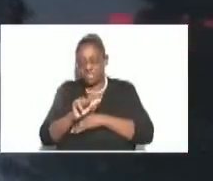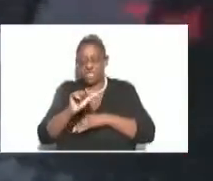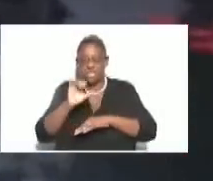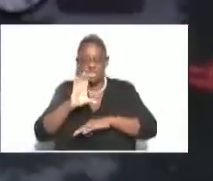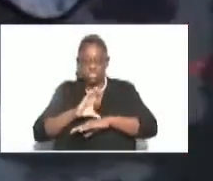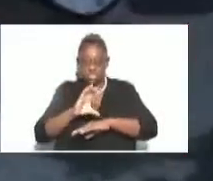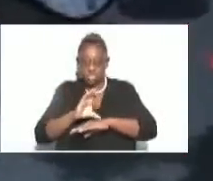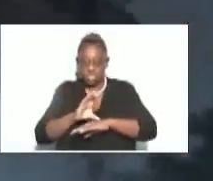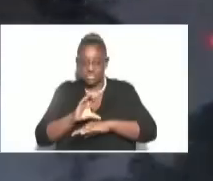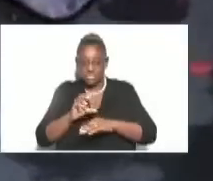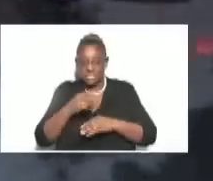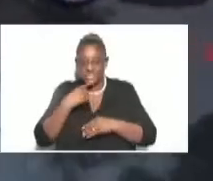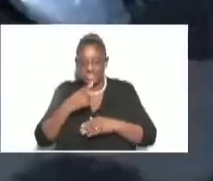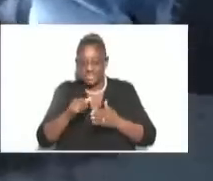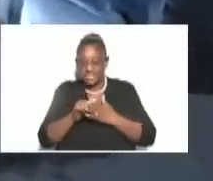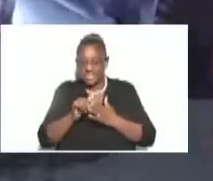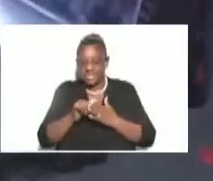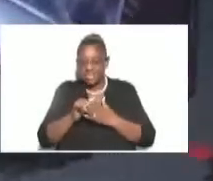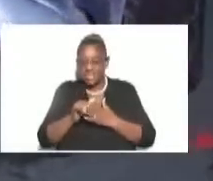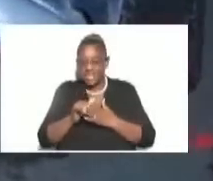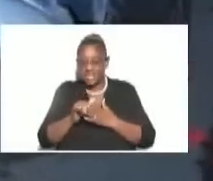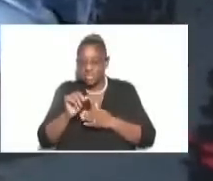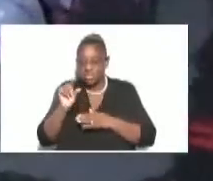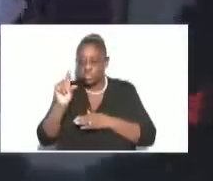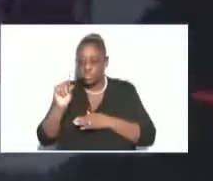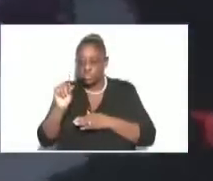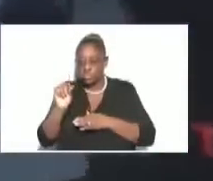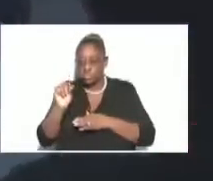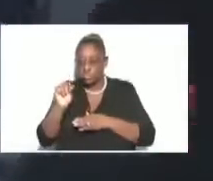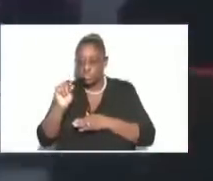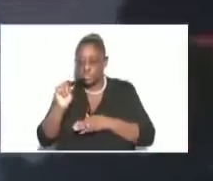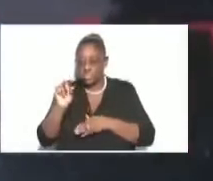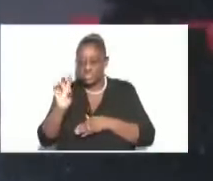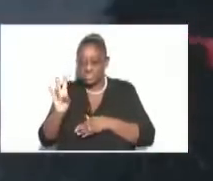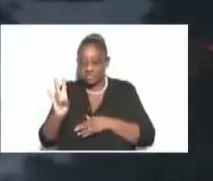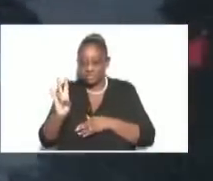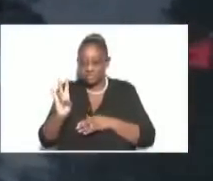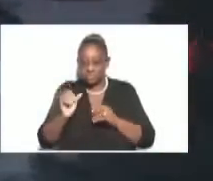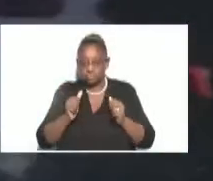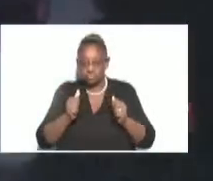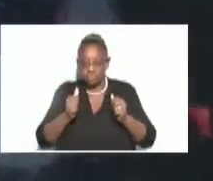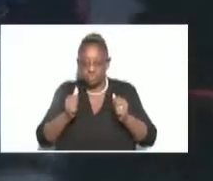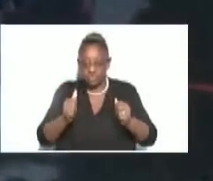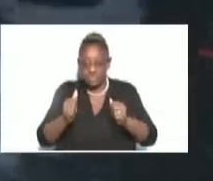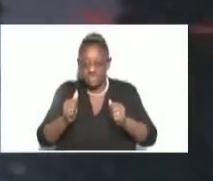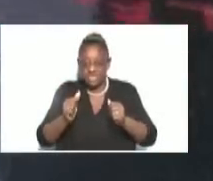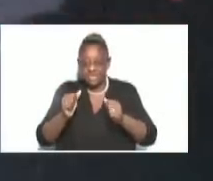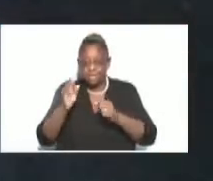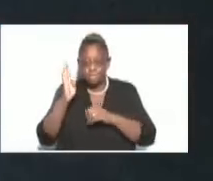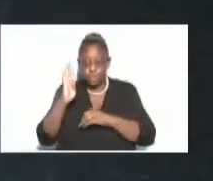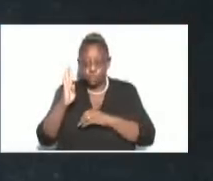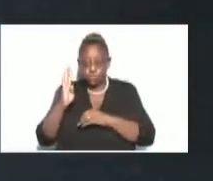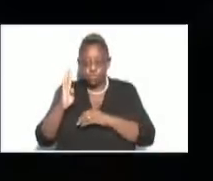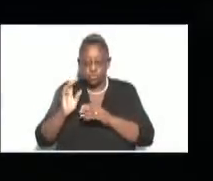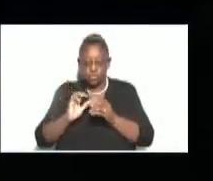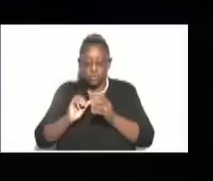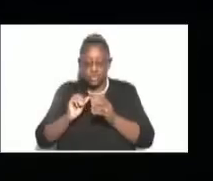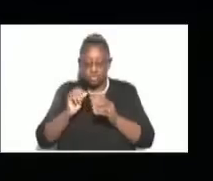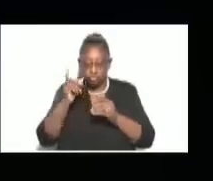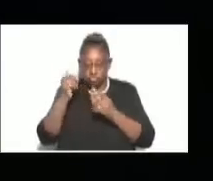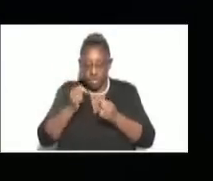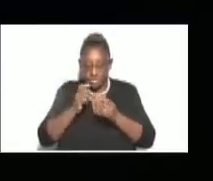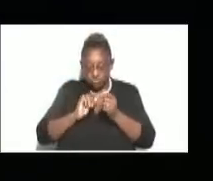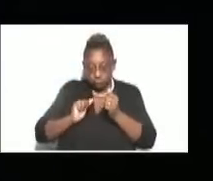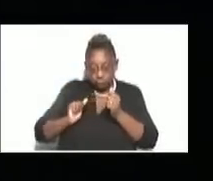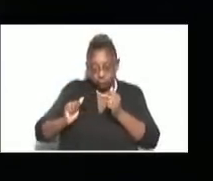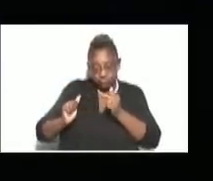Lockhart, says the male driver of a 2007 blue Mitsubishi was traveling south when he attempted to overtake a car